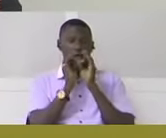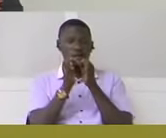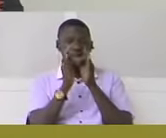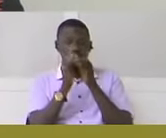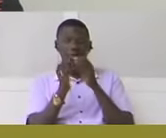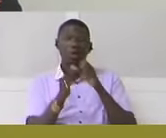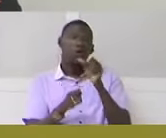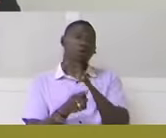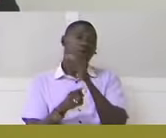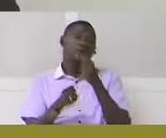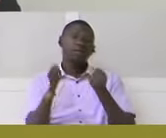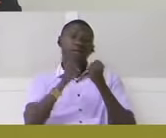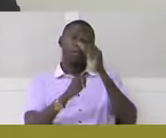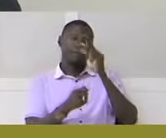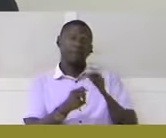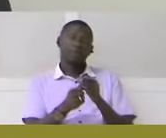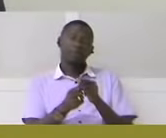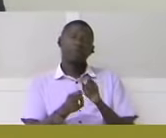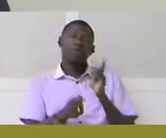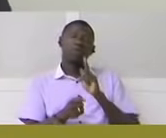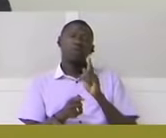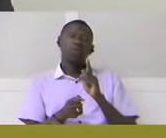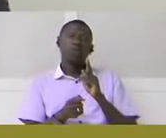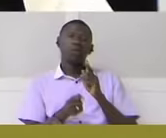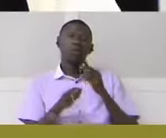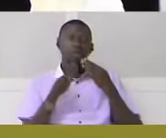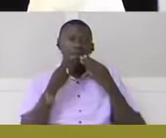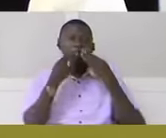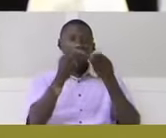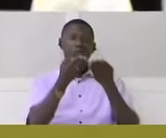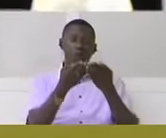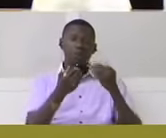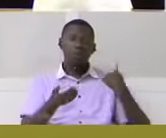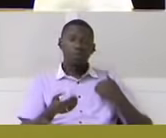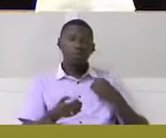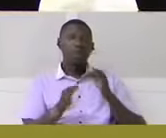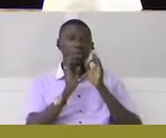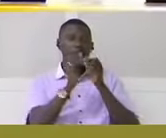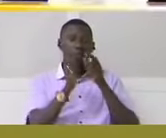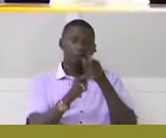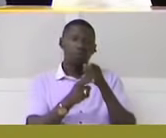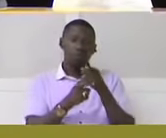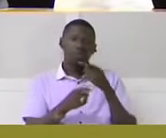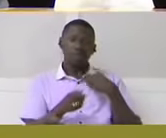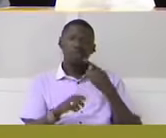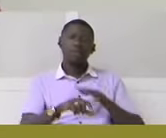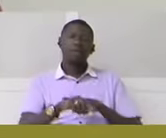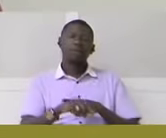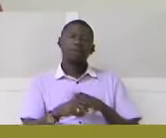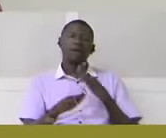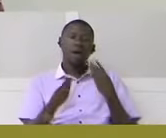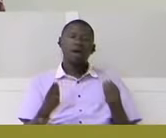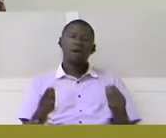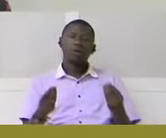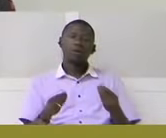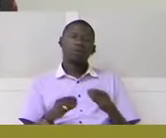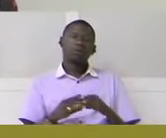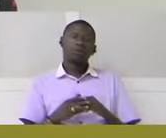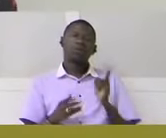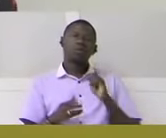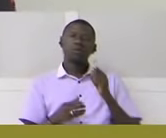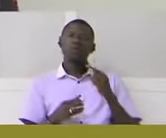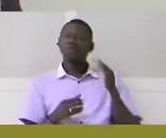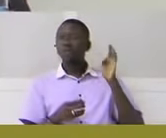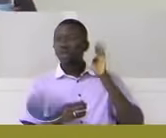commander. What information did you receive this time around? Na longko itije. Bari molu ka fute maleka menu foye ko edo ku yolu sa